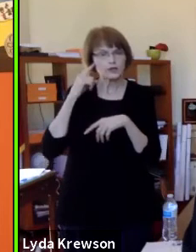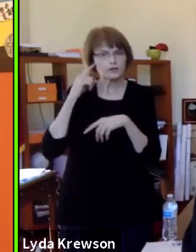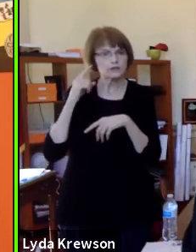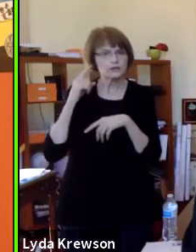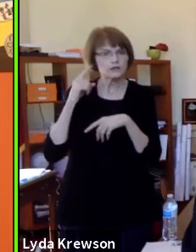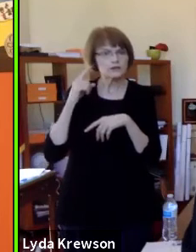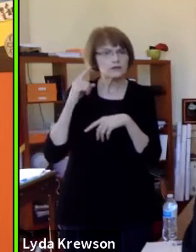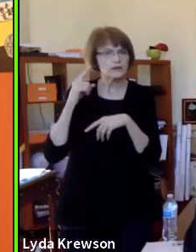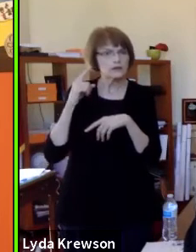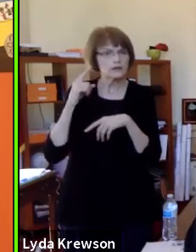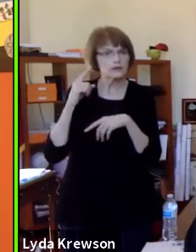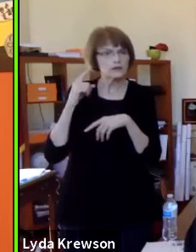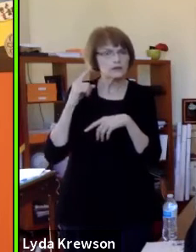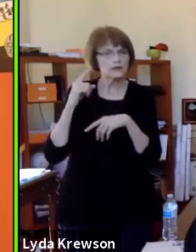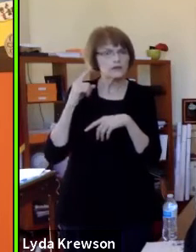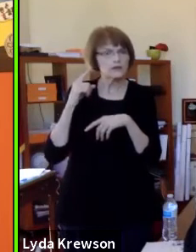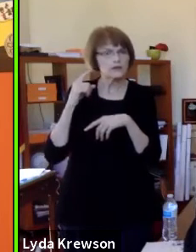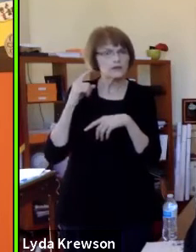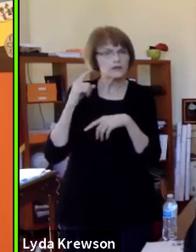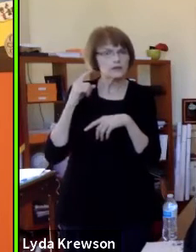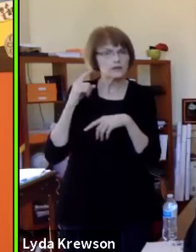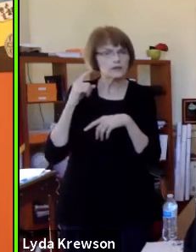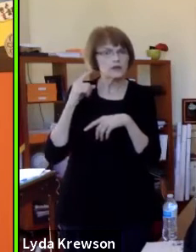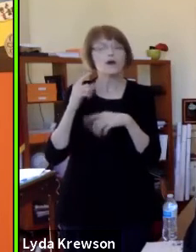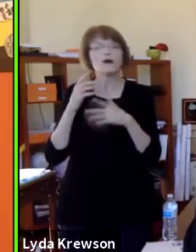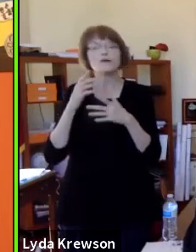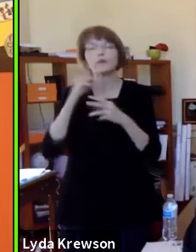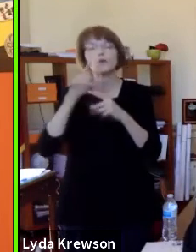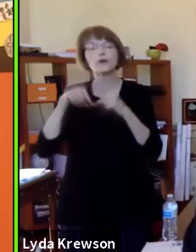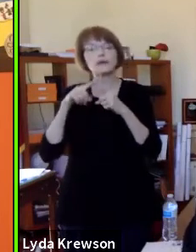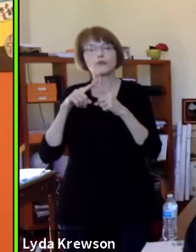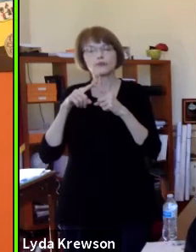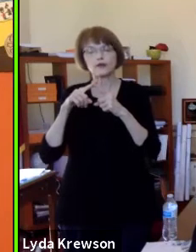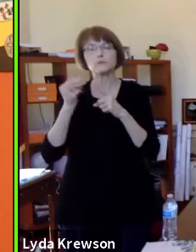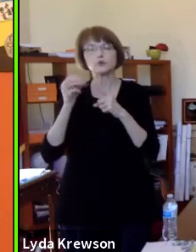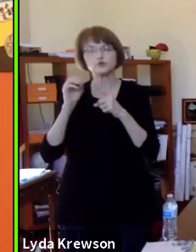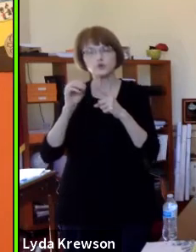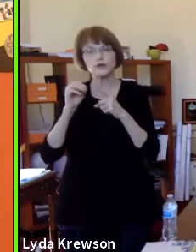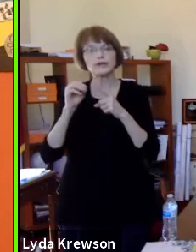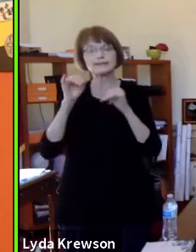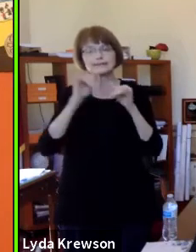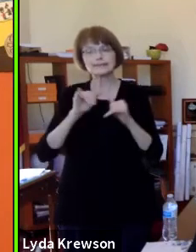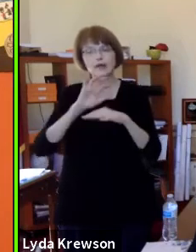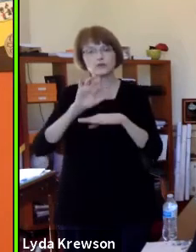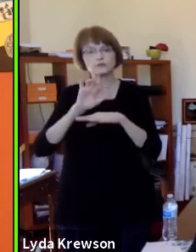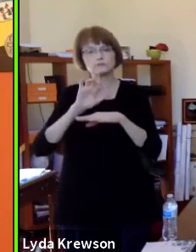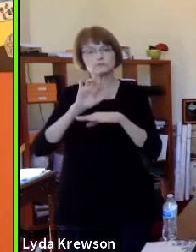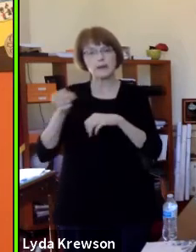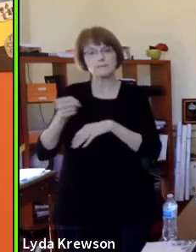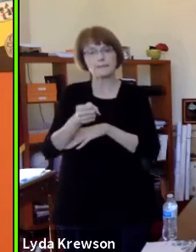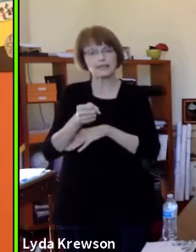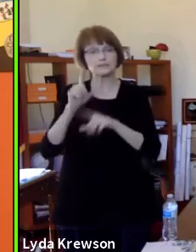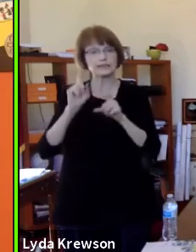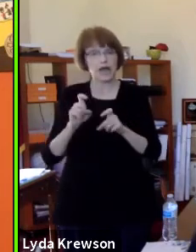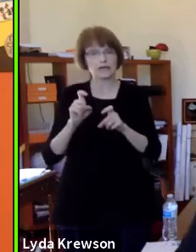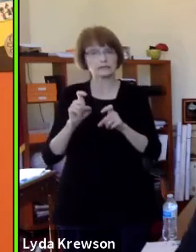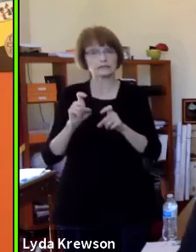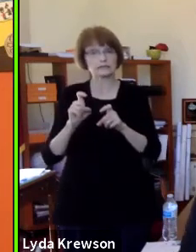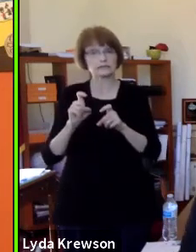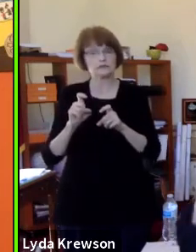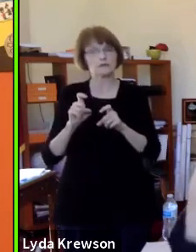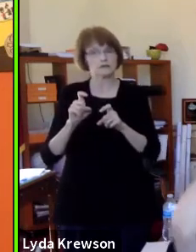standardized Missouri placement testing tests that they did not get to take in their